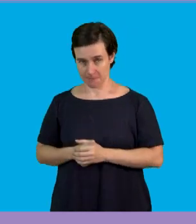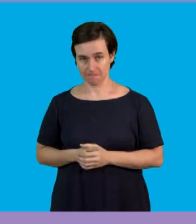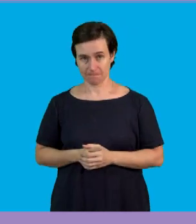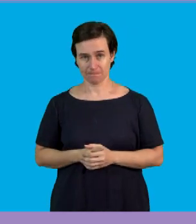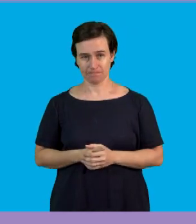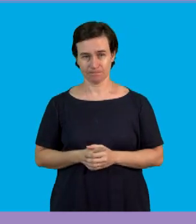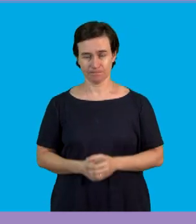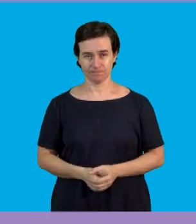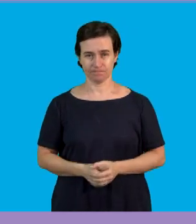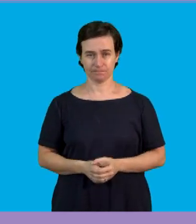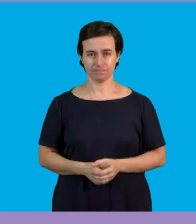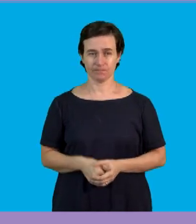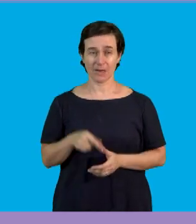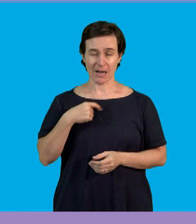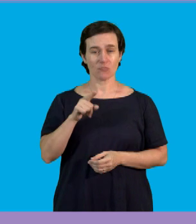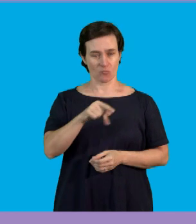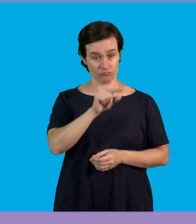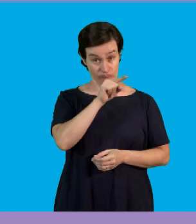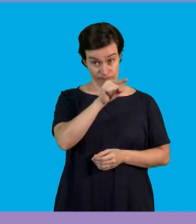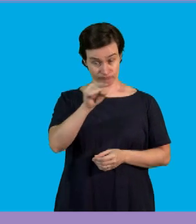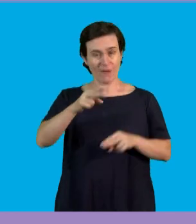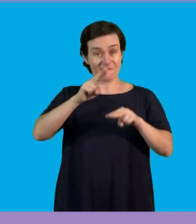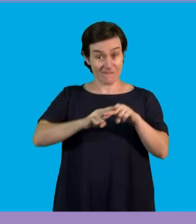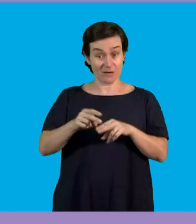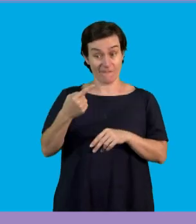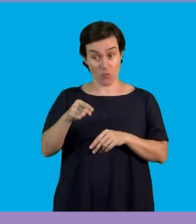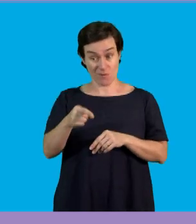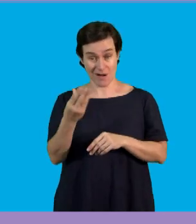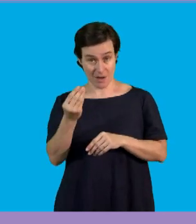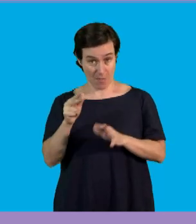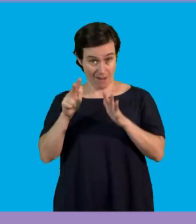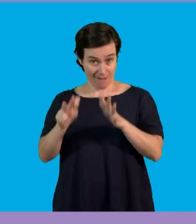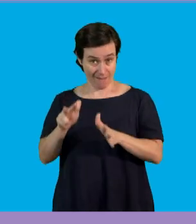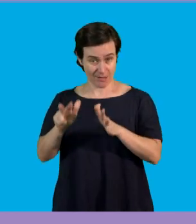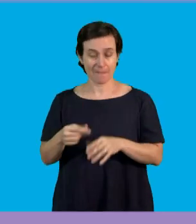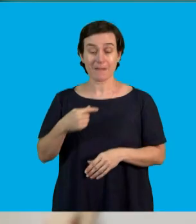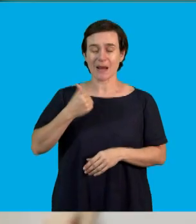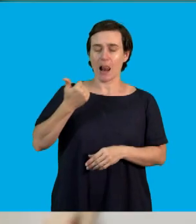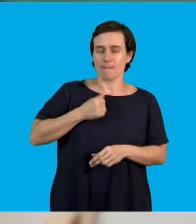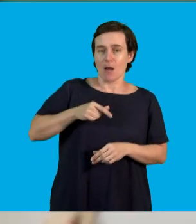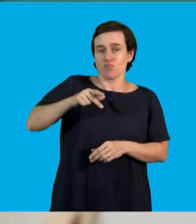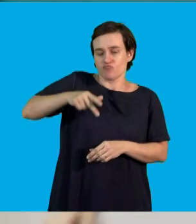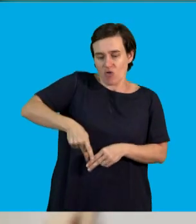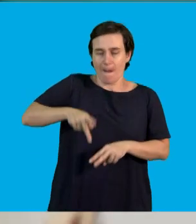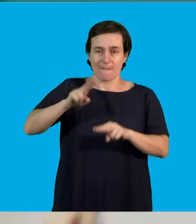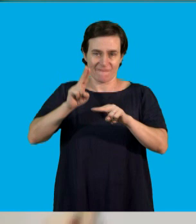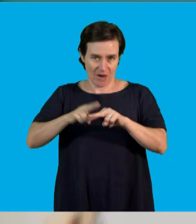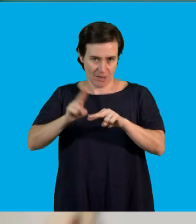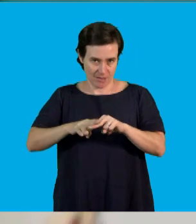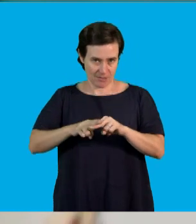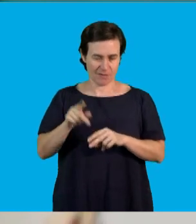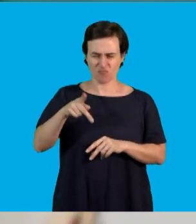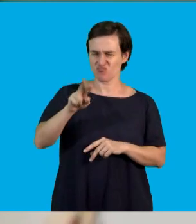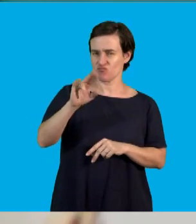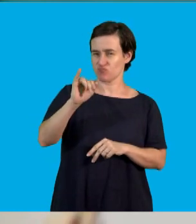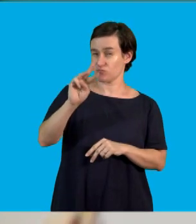9, and 18. So those are the factors of 18. But when I am talking about the prime factors